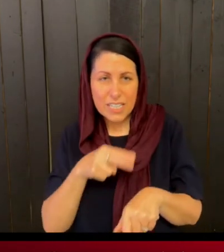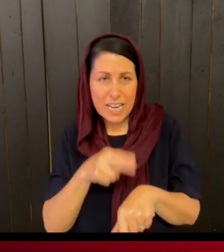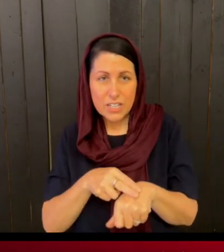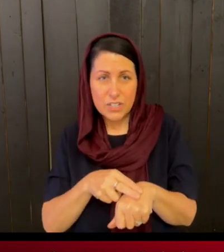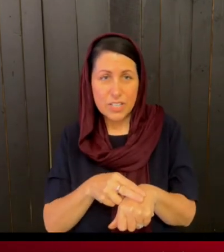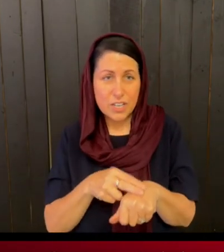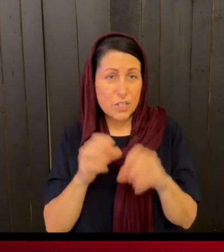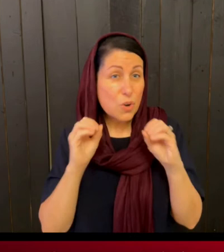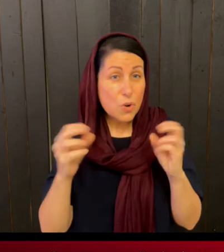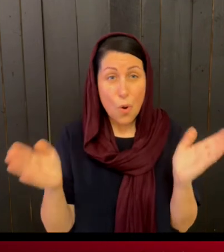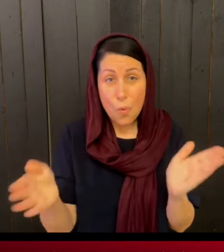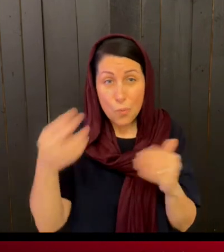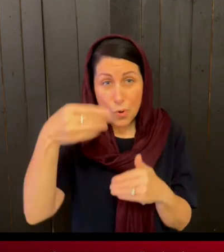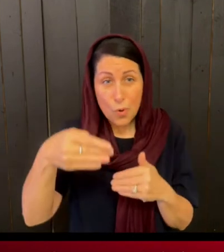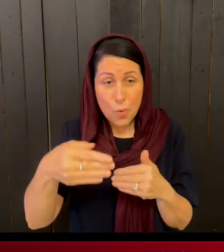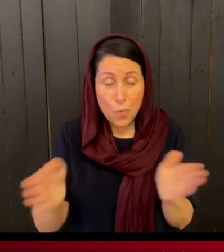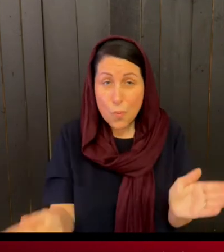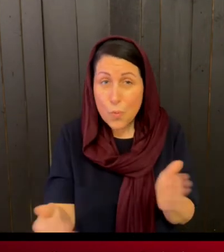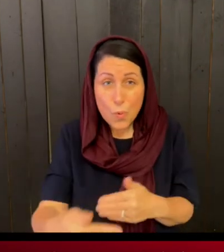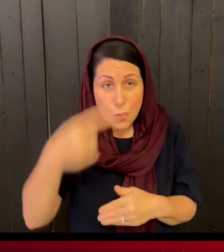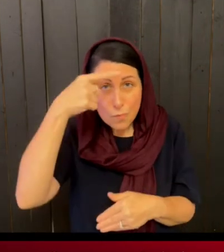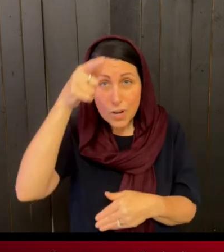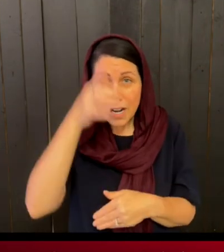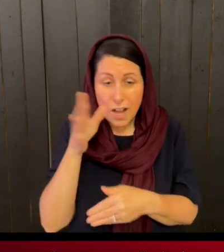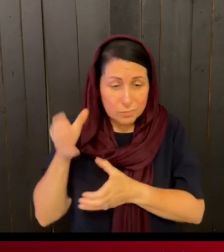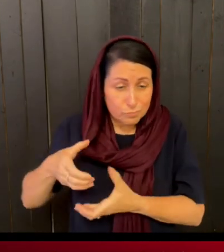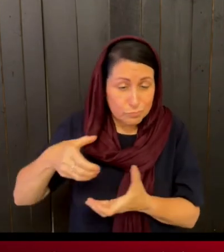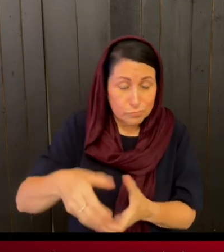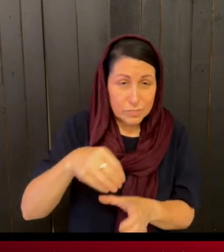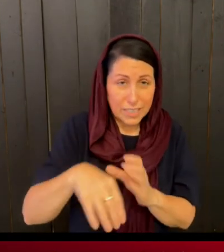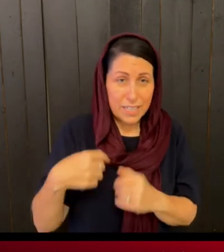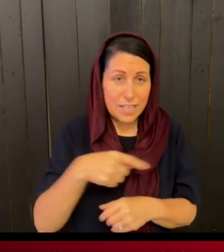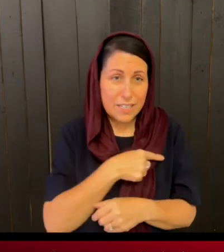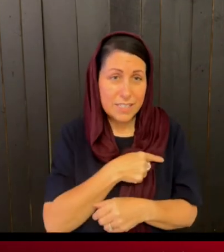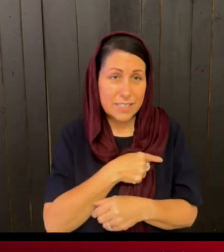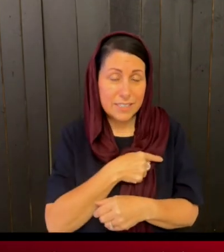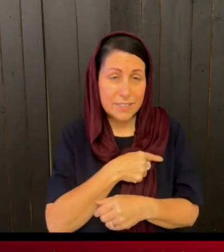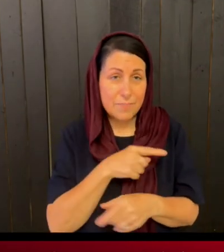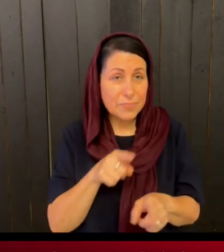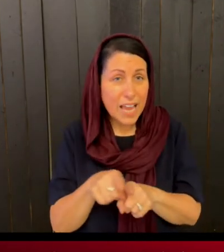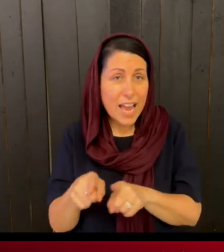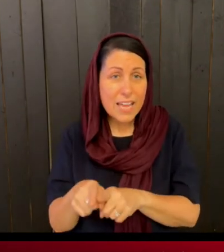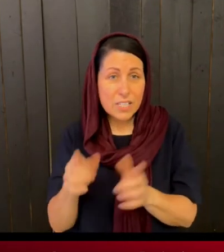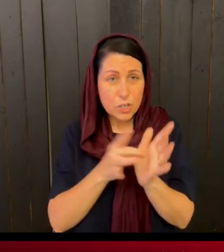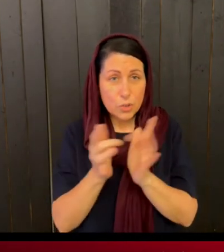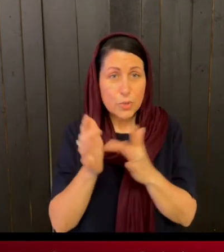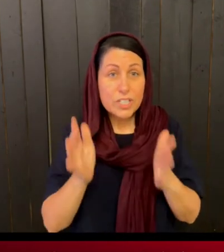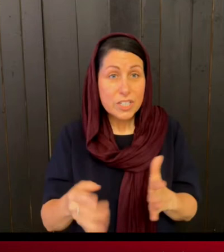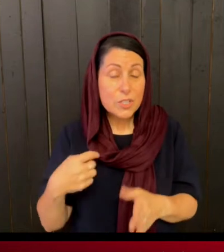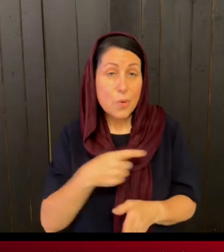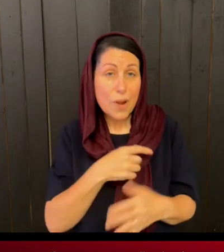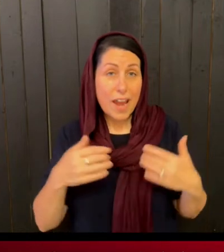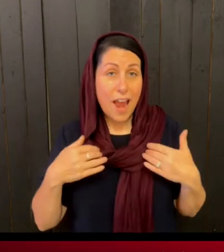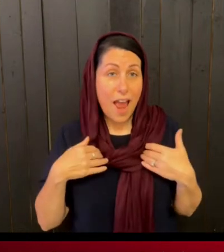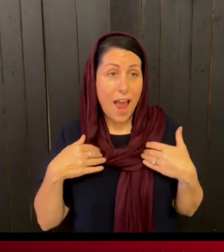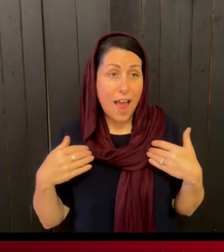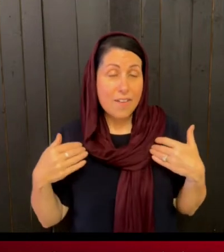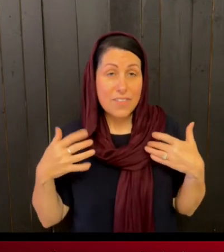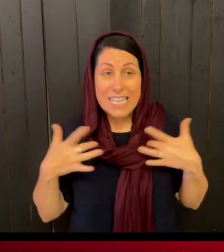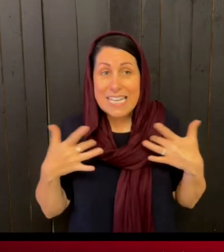us. So that's the gist of that. And even as Christians, we have a natural tendency, if